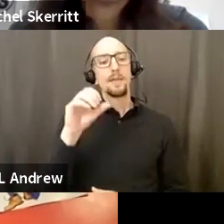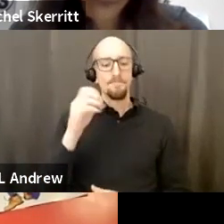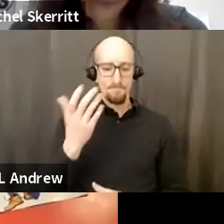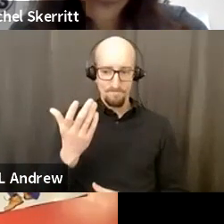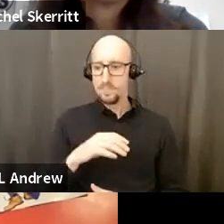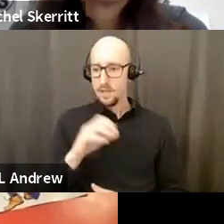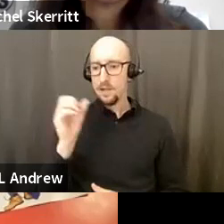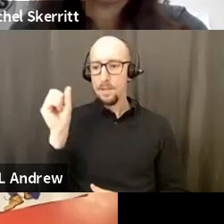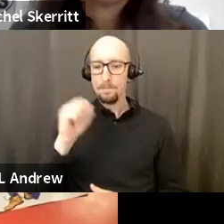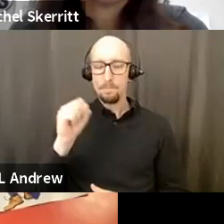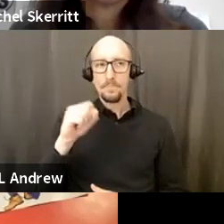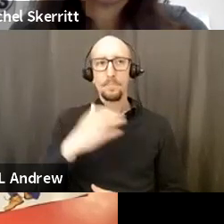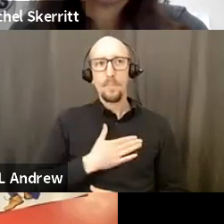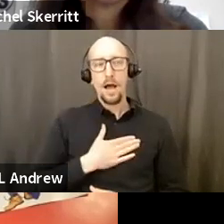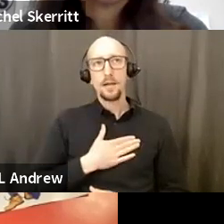to